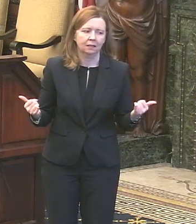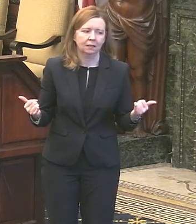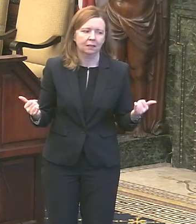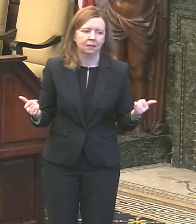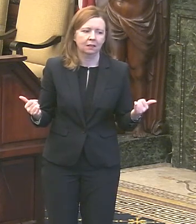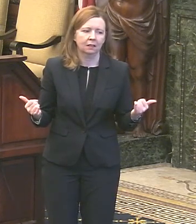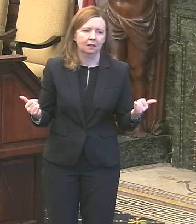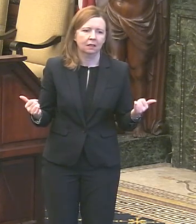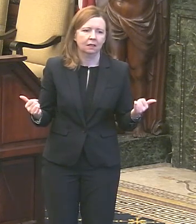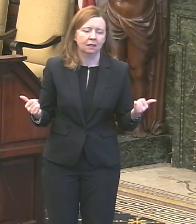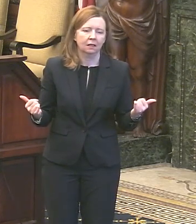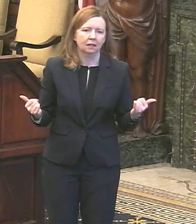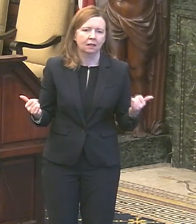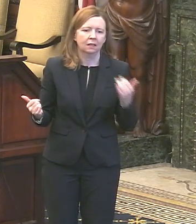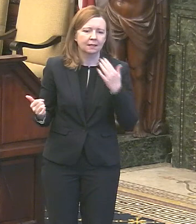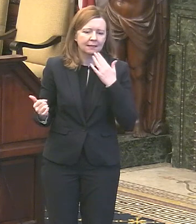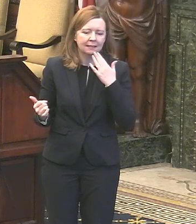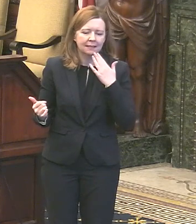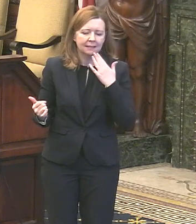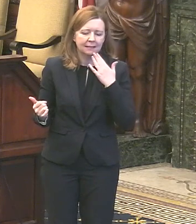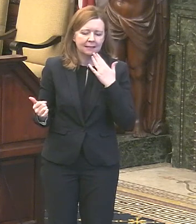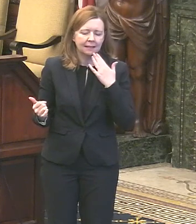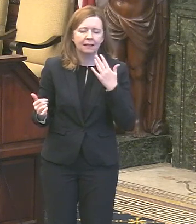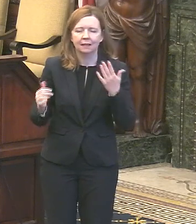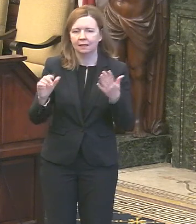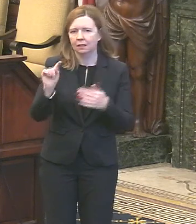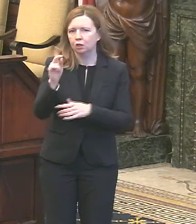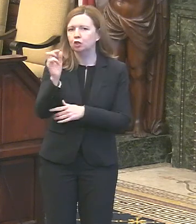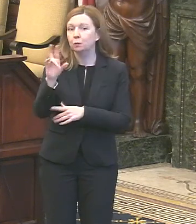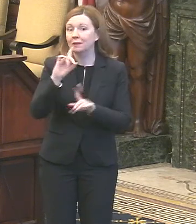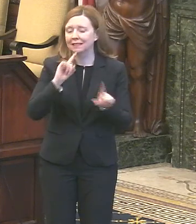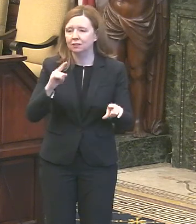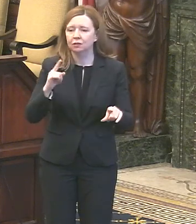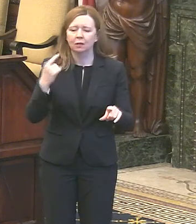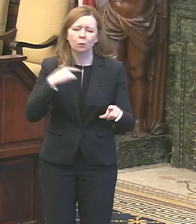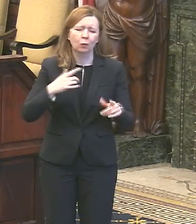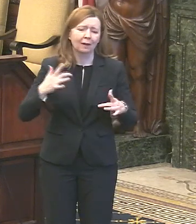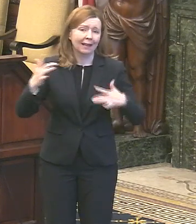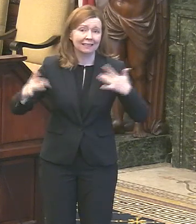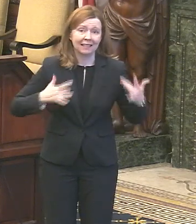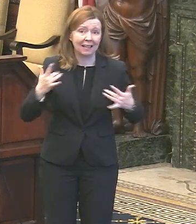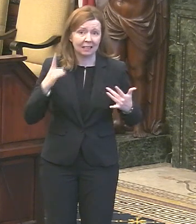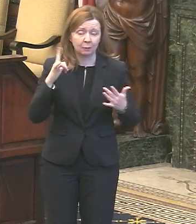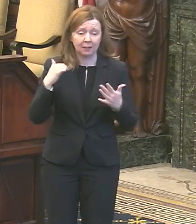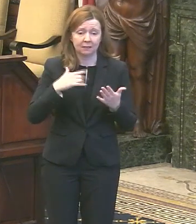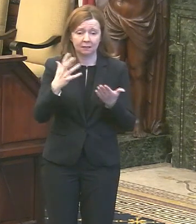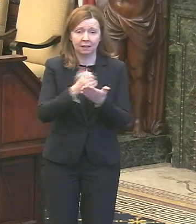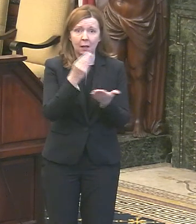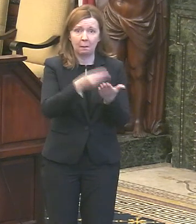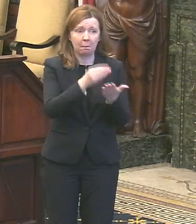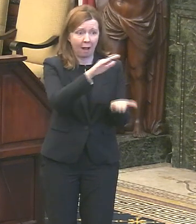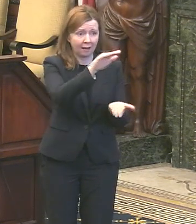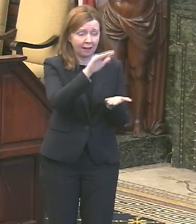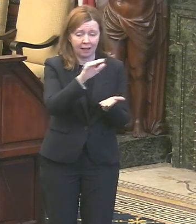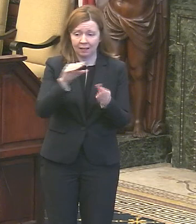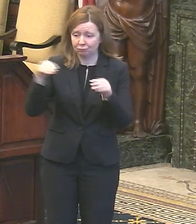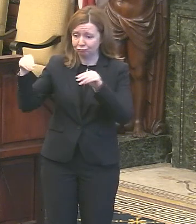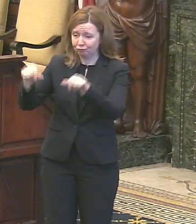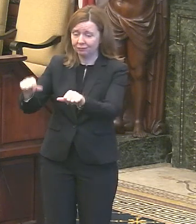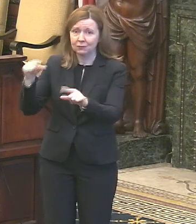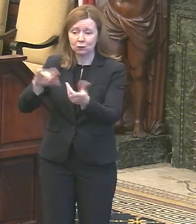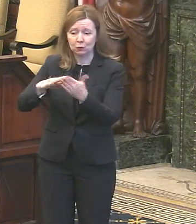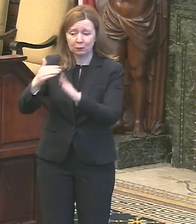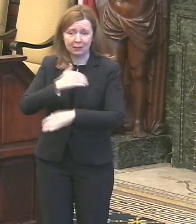Armando, I think I think we're excited about it. One, because it's a way for us to get money into community groups and